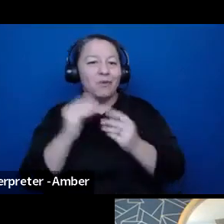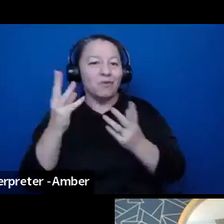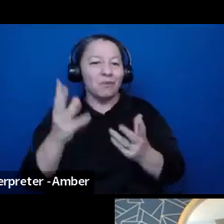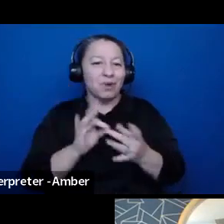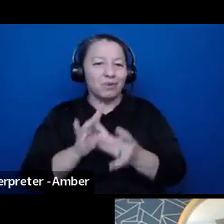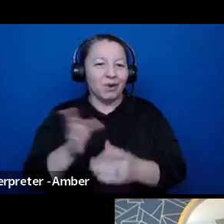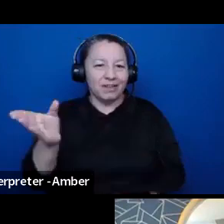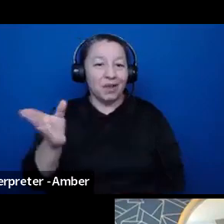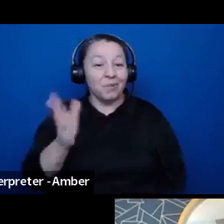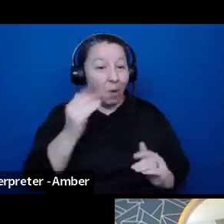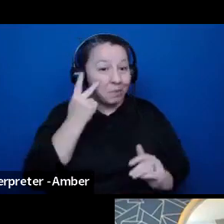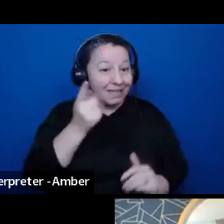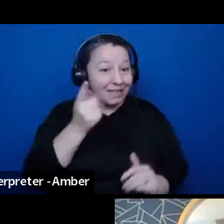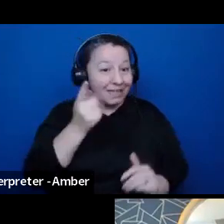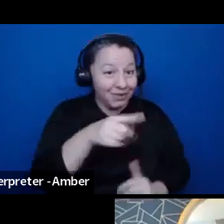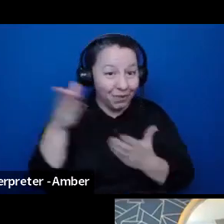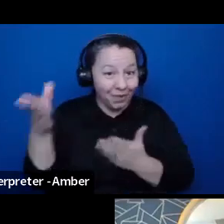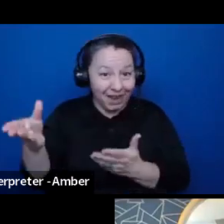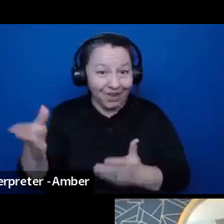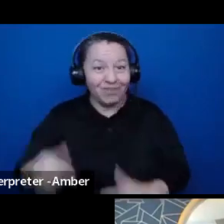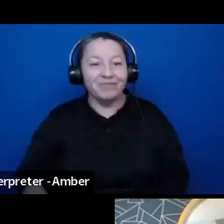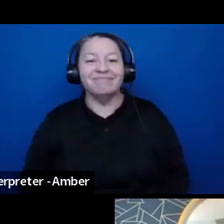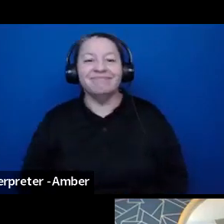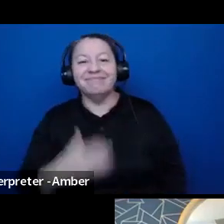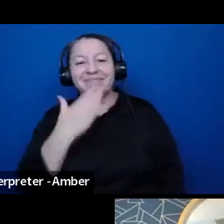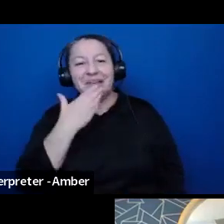to see you there. Thank you.